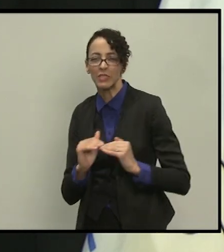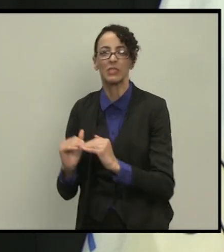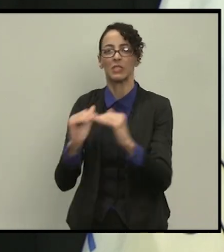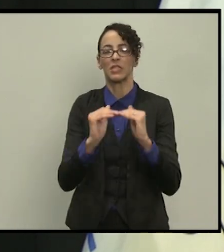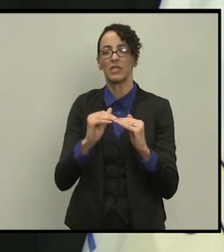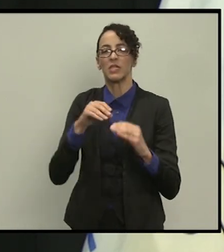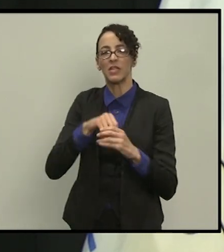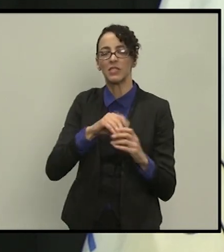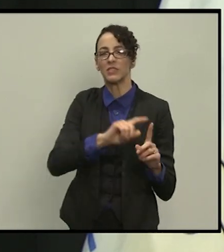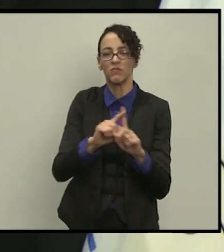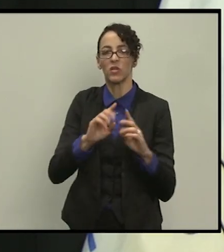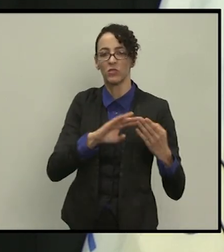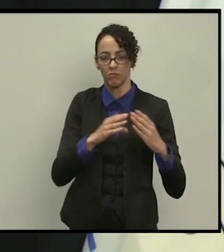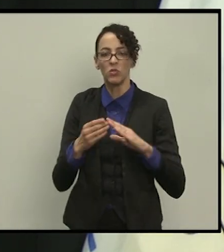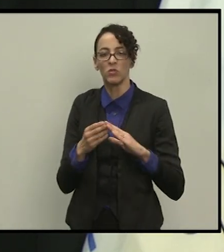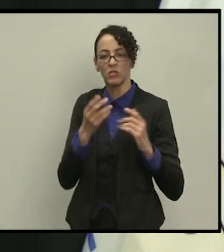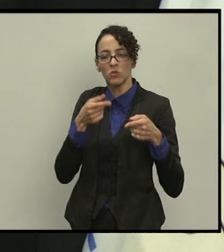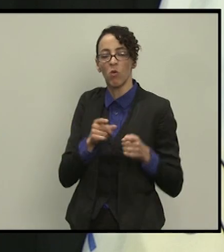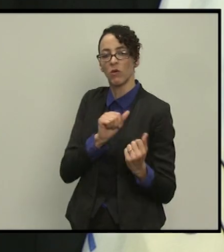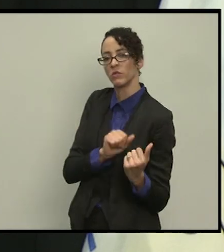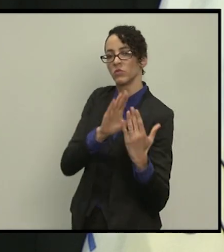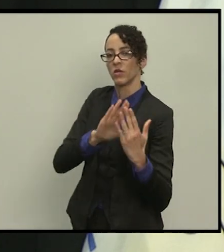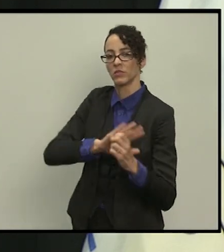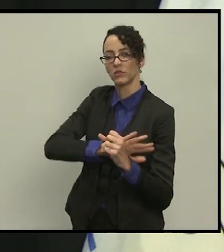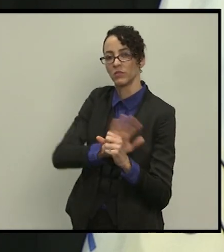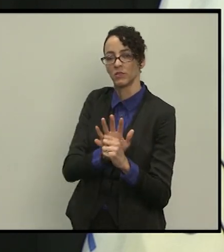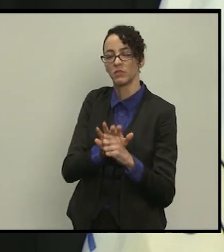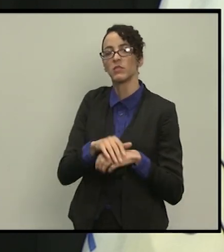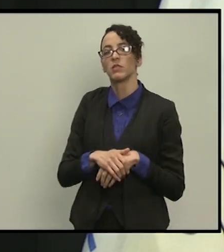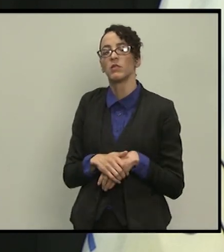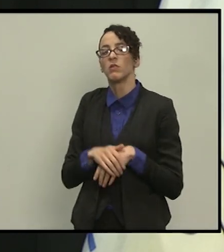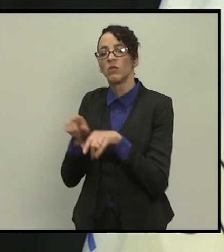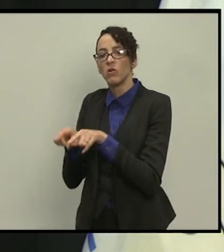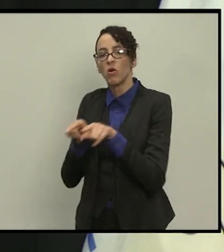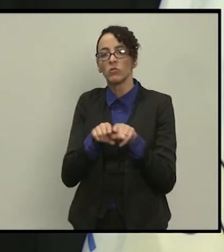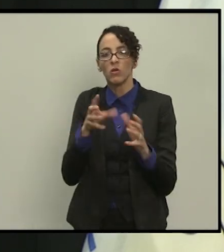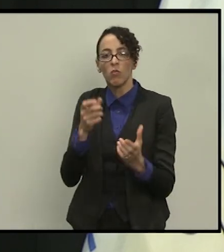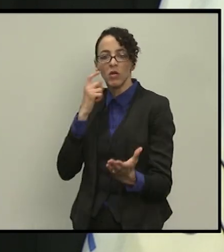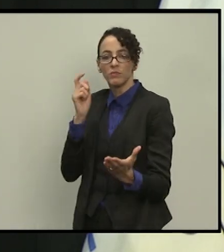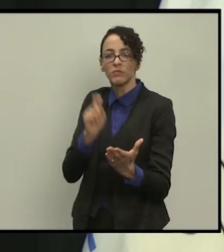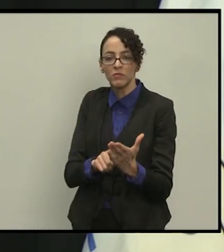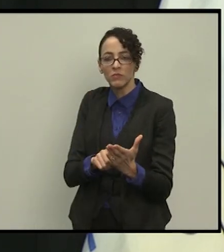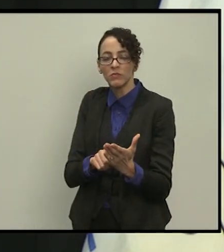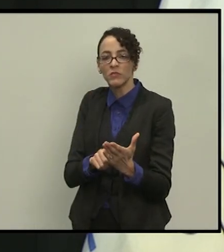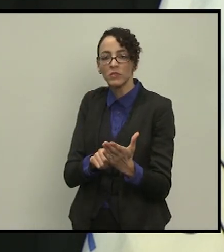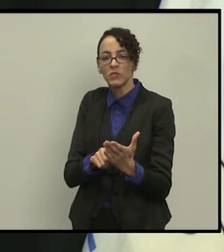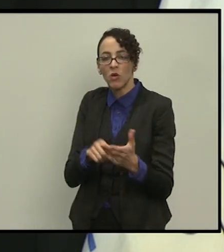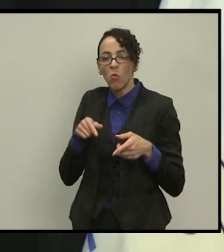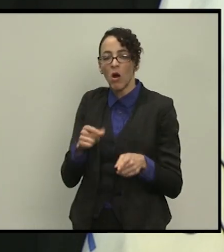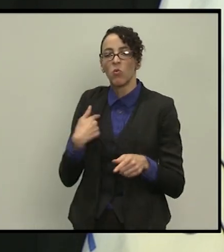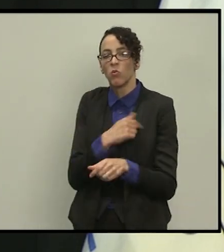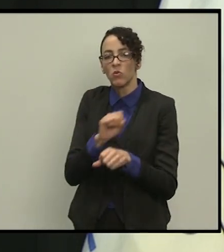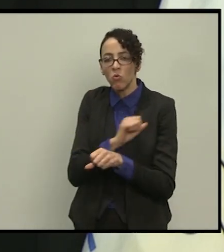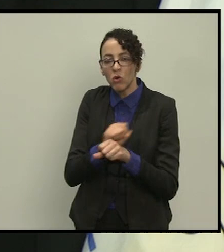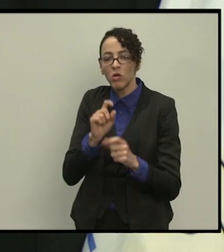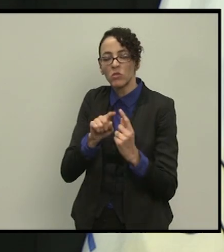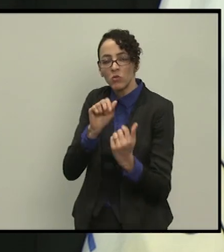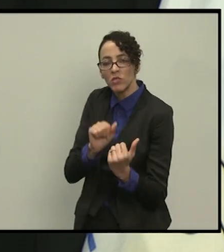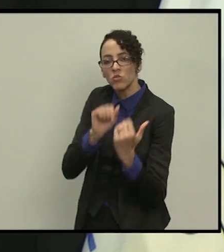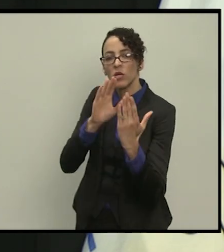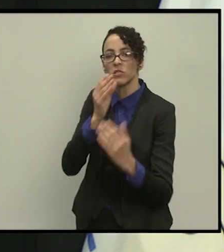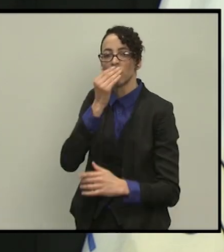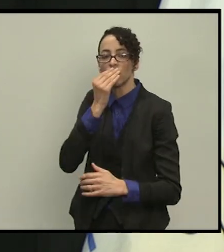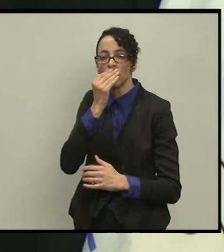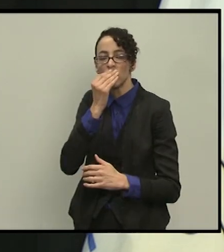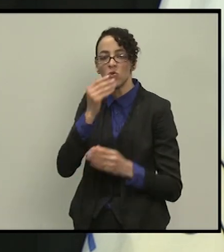I also want to recognize and acknowledge that as we work to address food insecurity, as we talk about public safety, as we talk